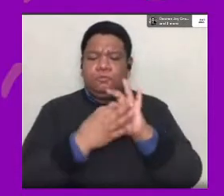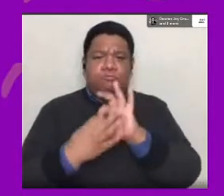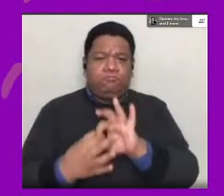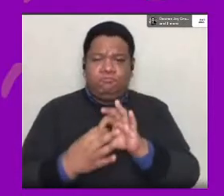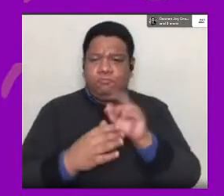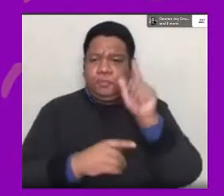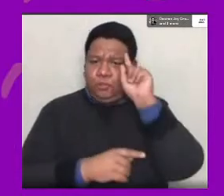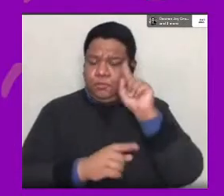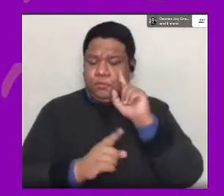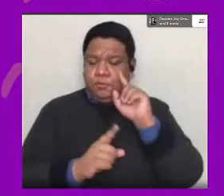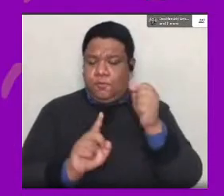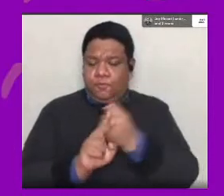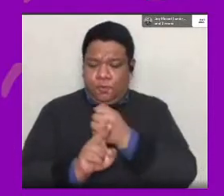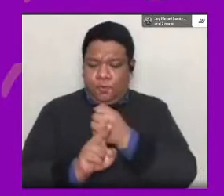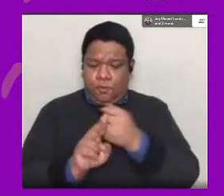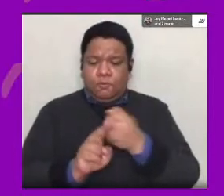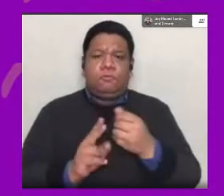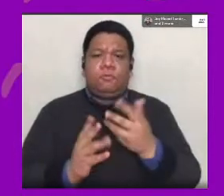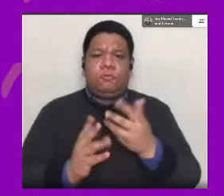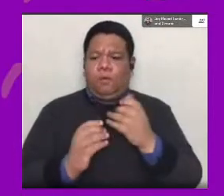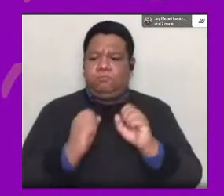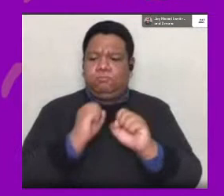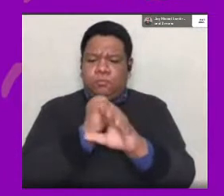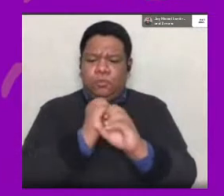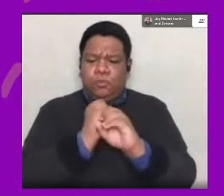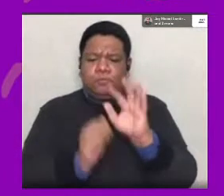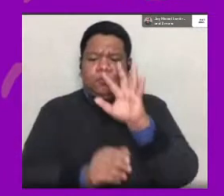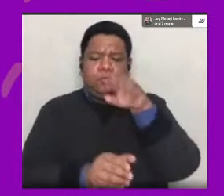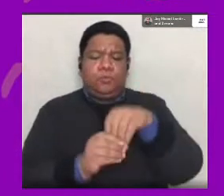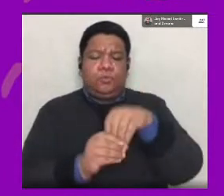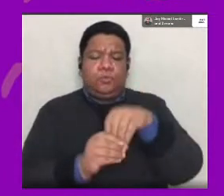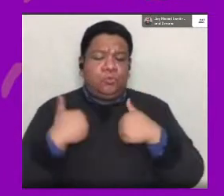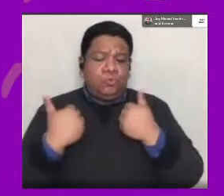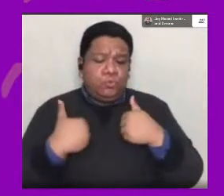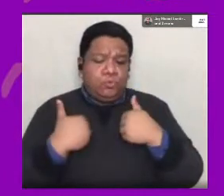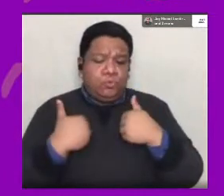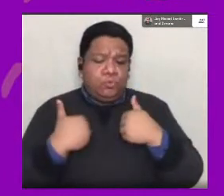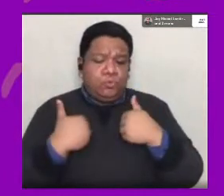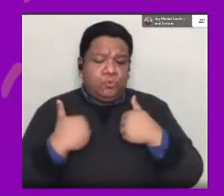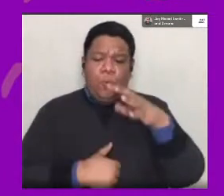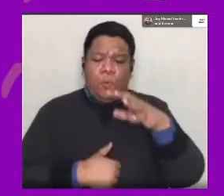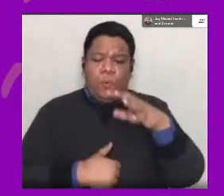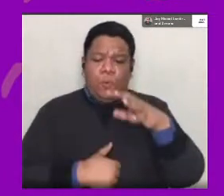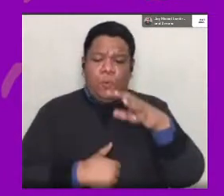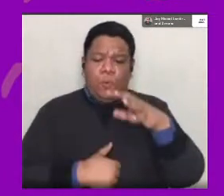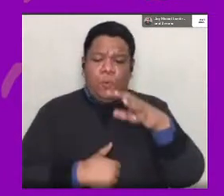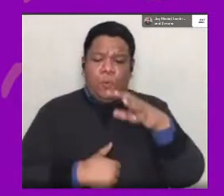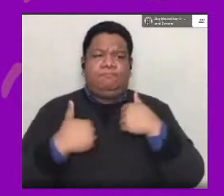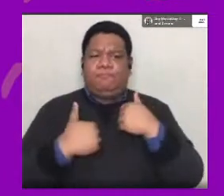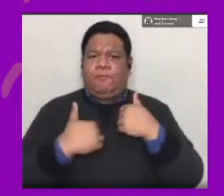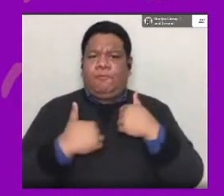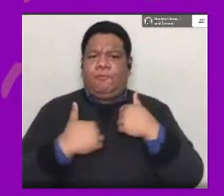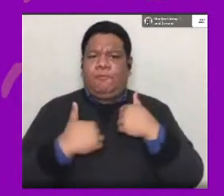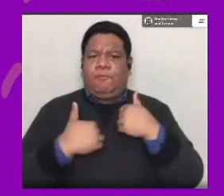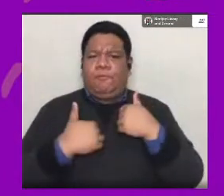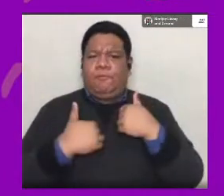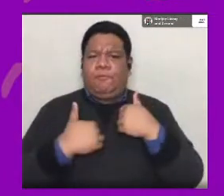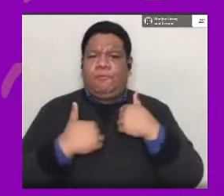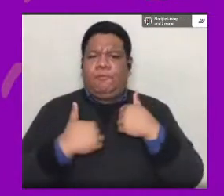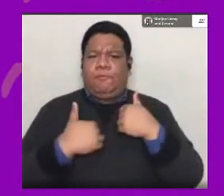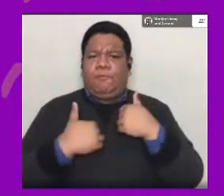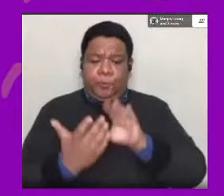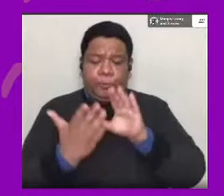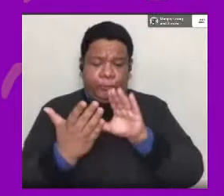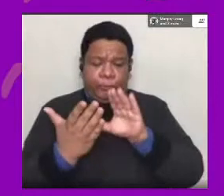also advocated investing in youth and women to harness the demographic dividend through a life cycle approach.